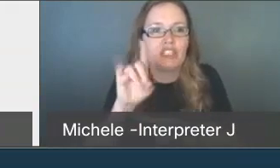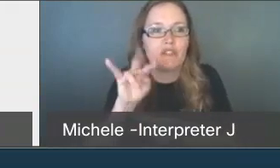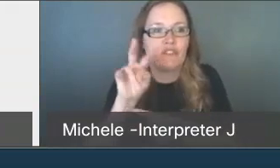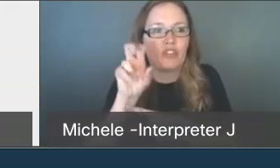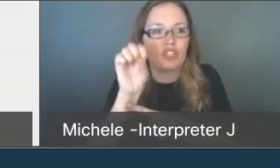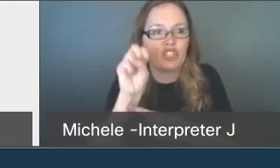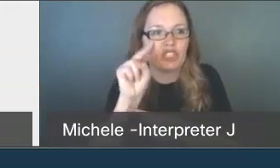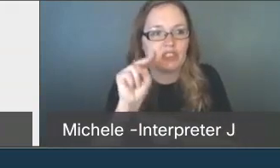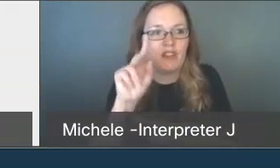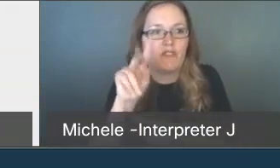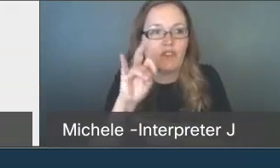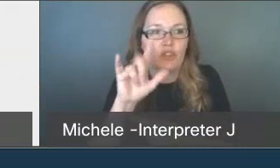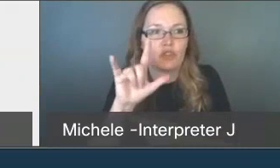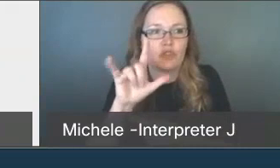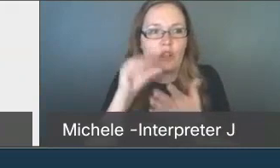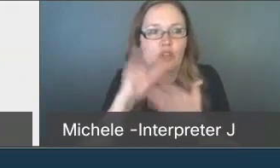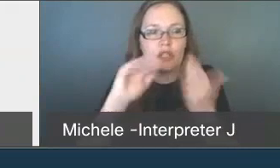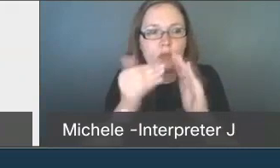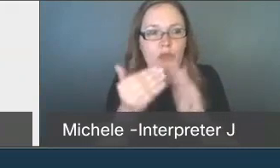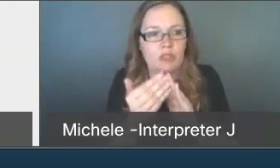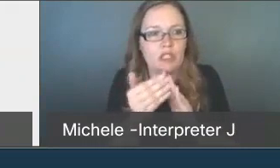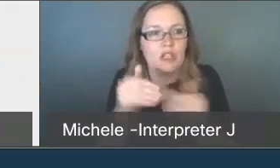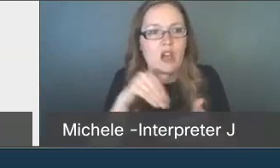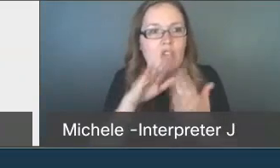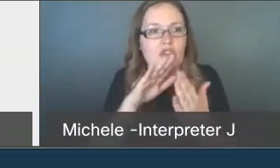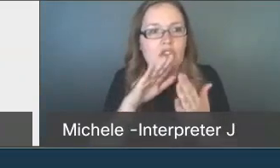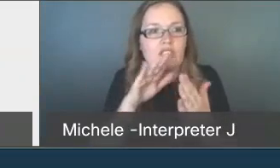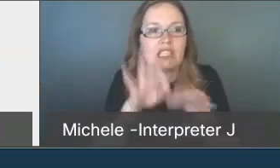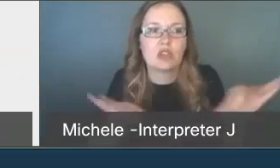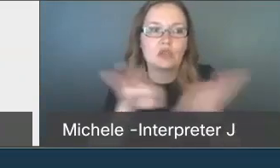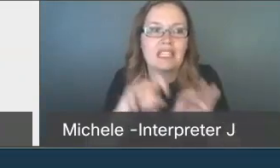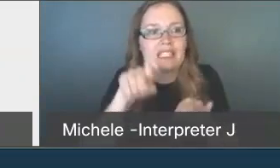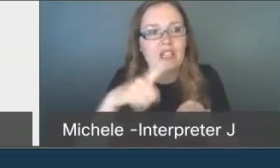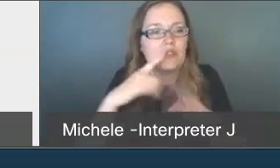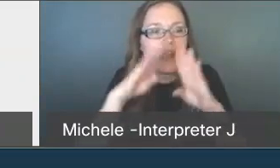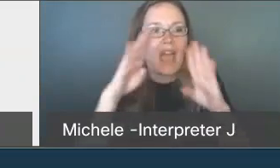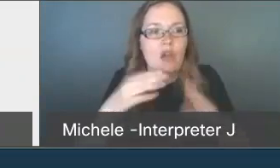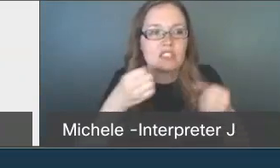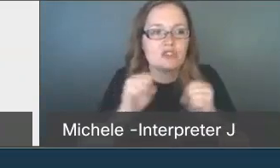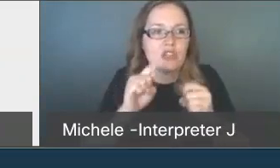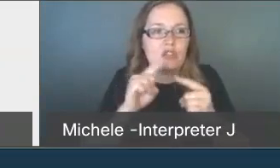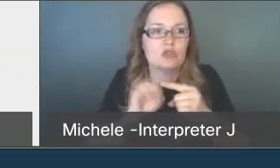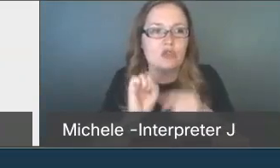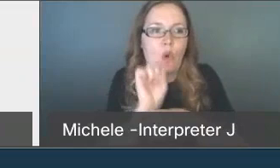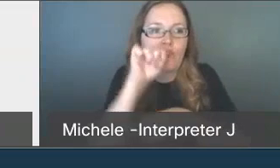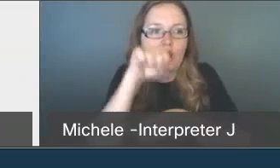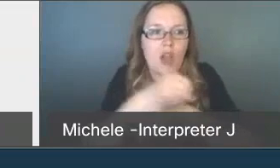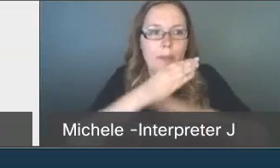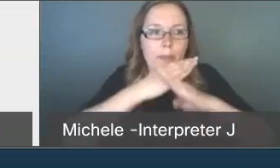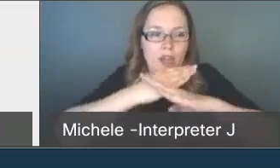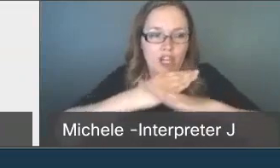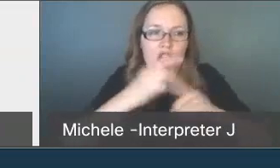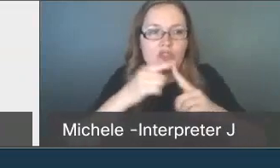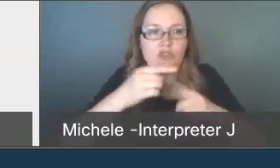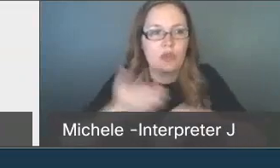for housing and strategies to overcome barriers to improve housing access. And on May 13th from 1:30